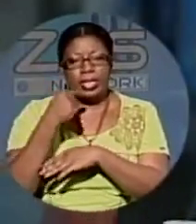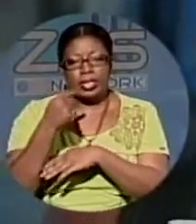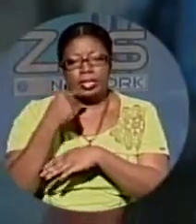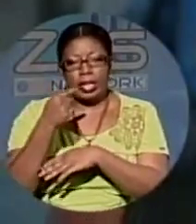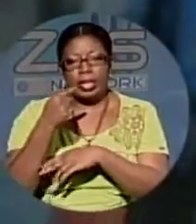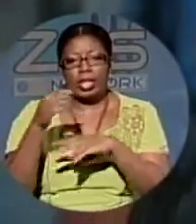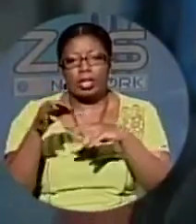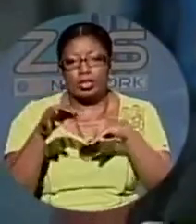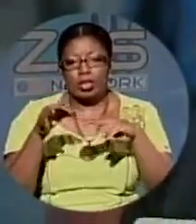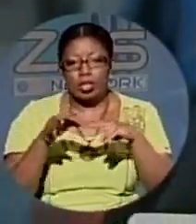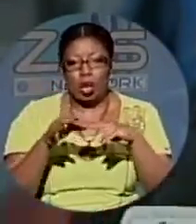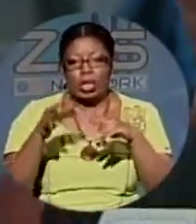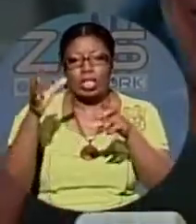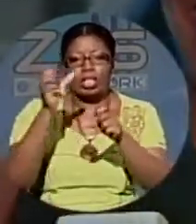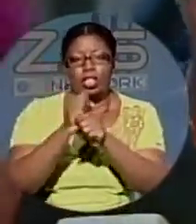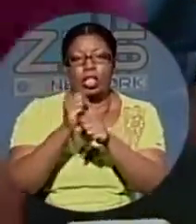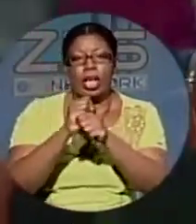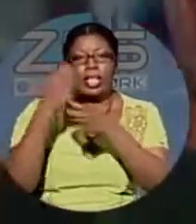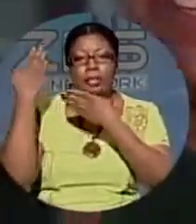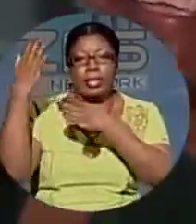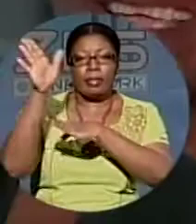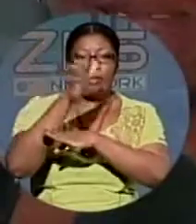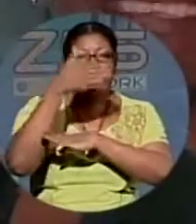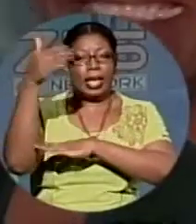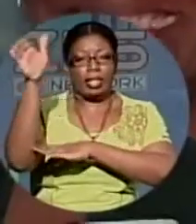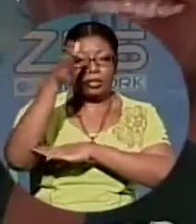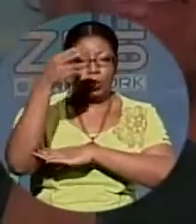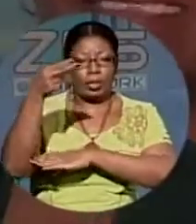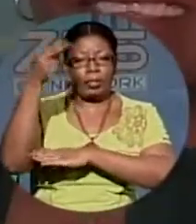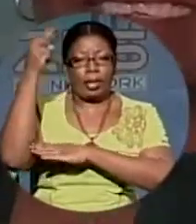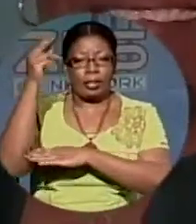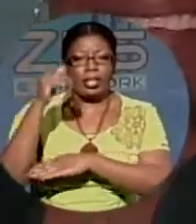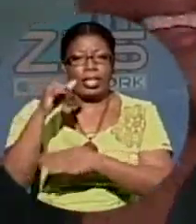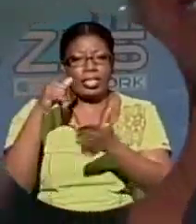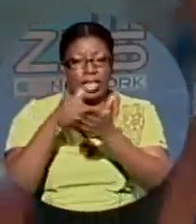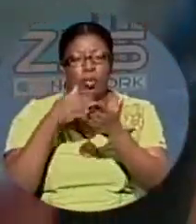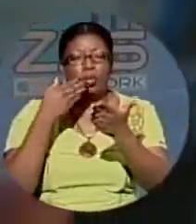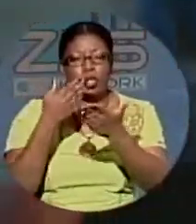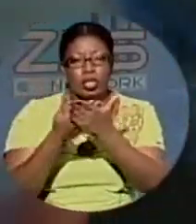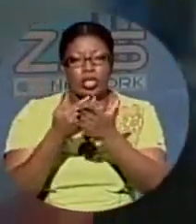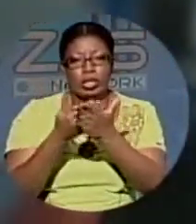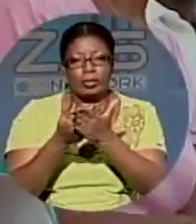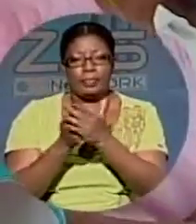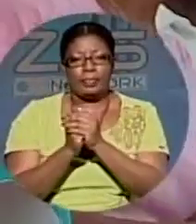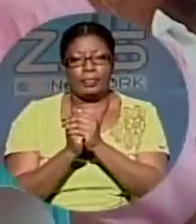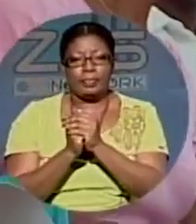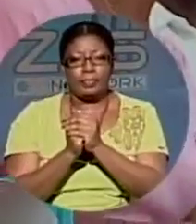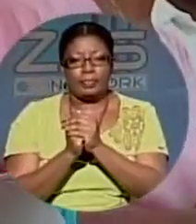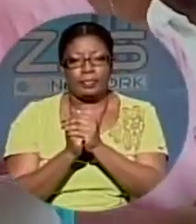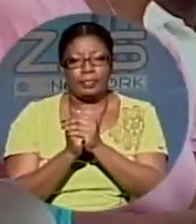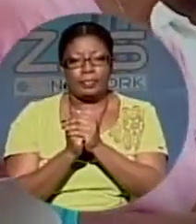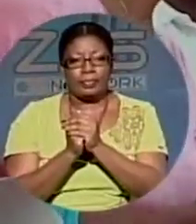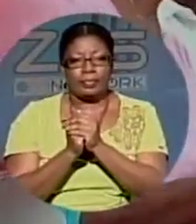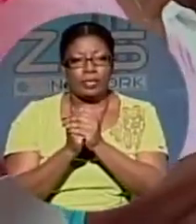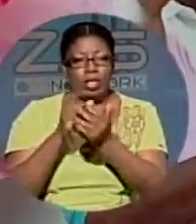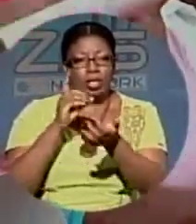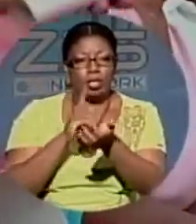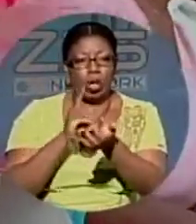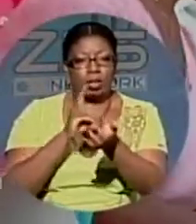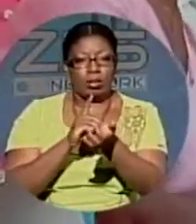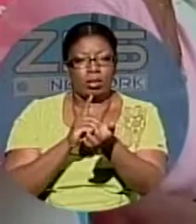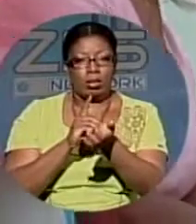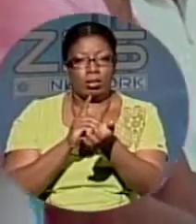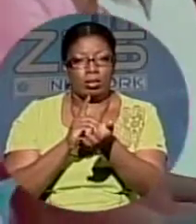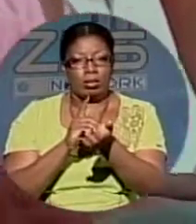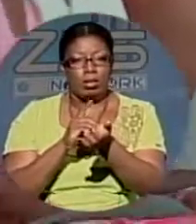Took the Bahamian flag and flew it. It was good. You know, second run. Uncles Dr. Philip Hyler and